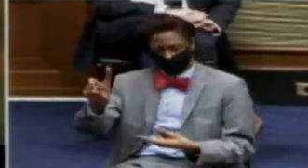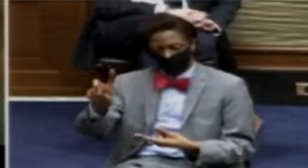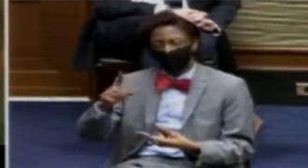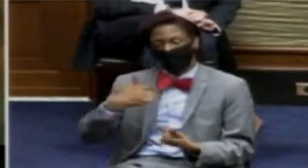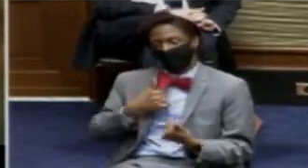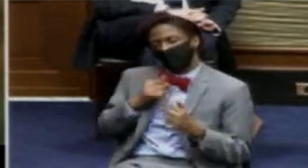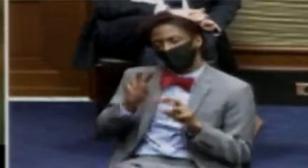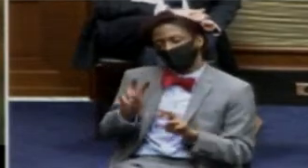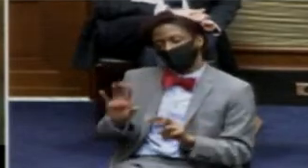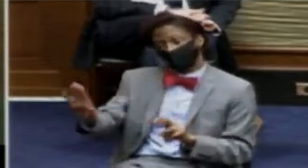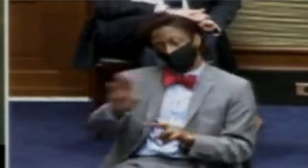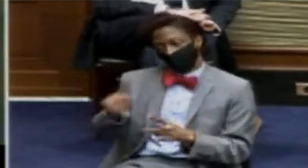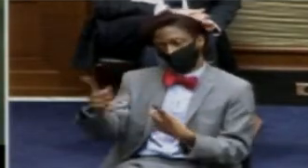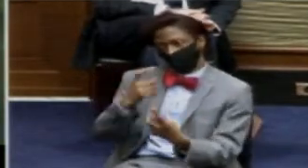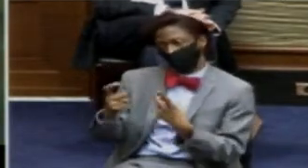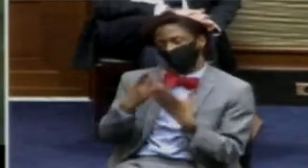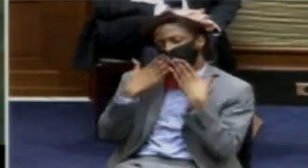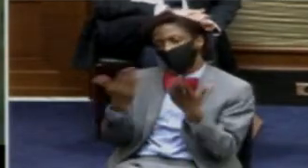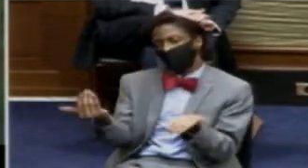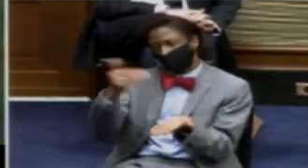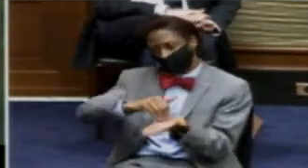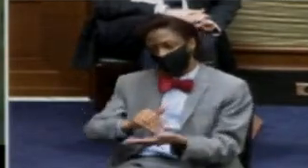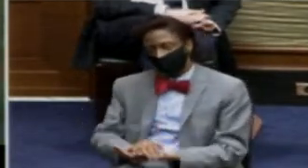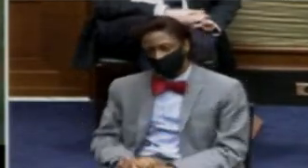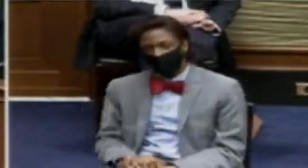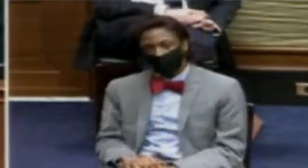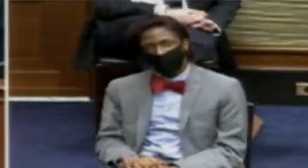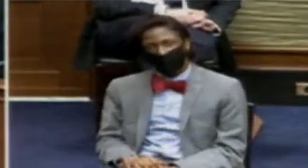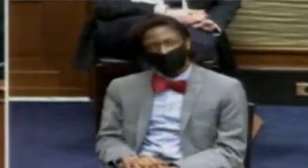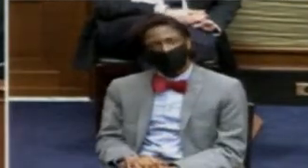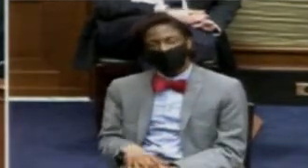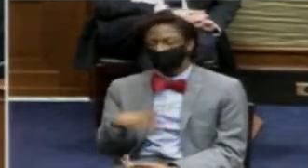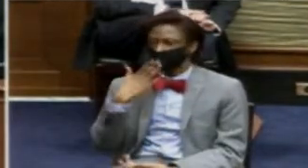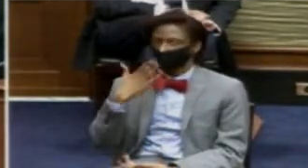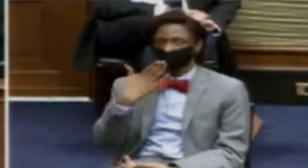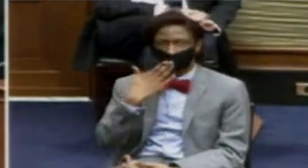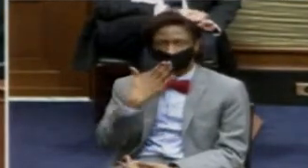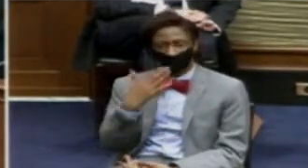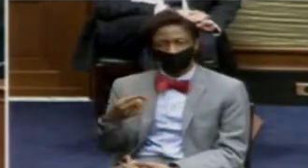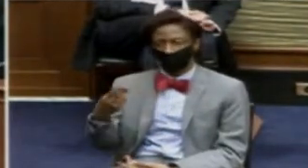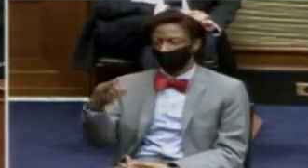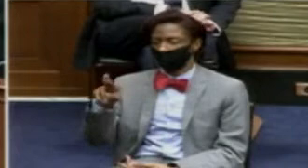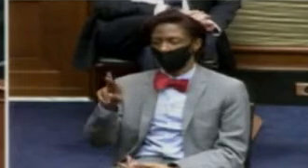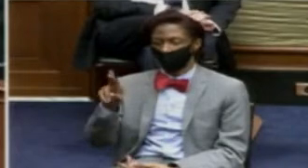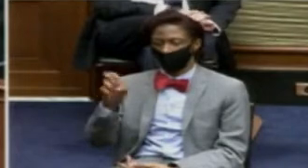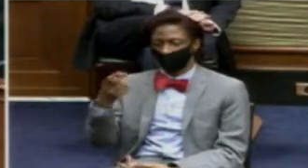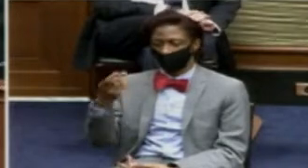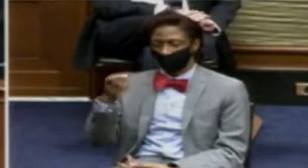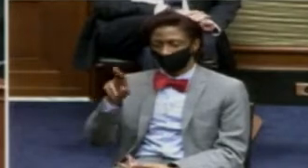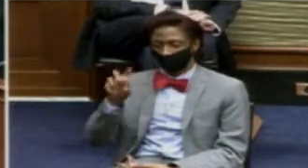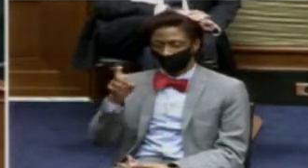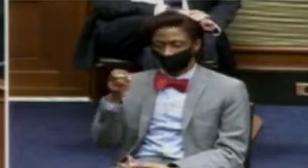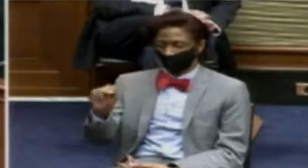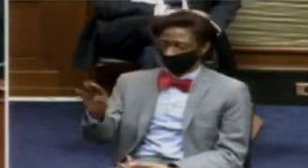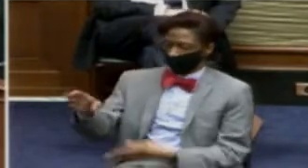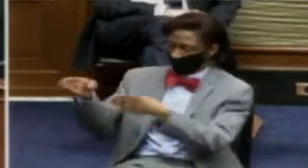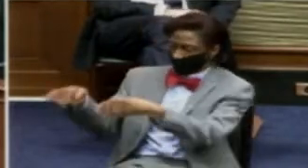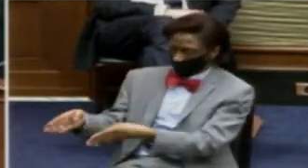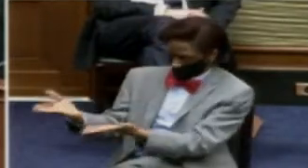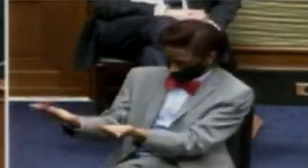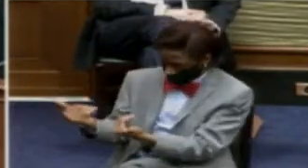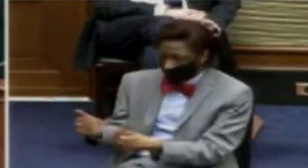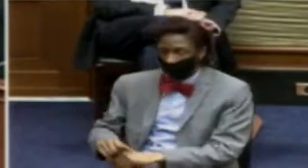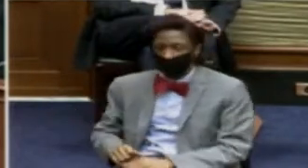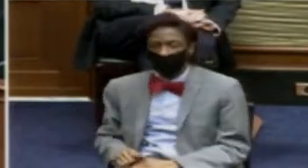forward to your questions. Thank you again. Thank you. Mr. Henderson, you are now recognized for your testimony.